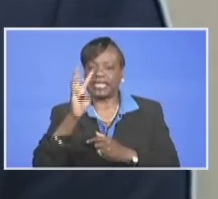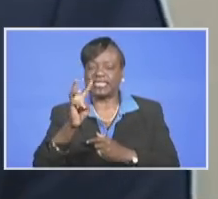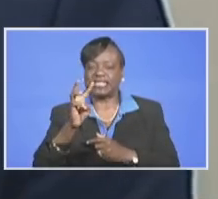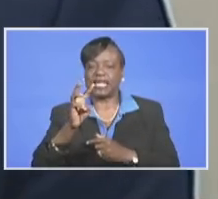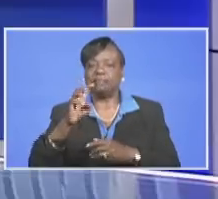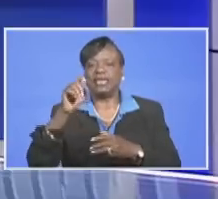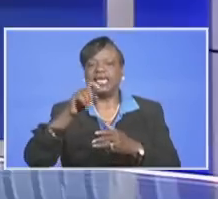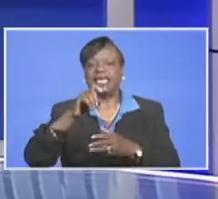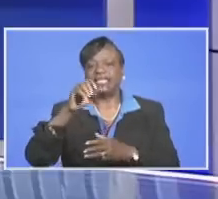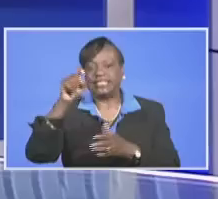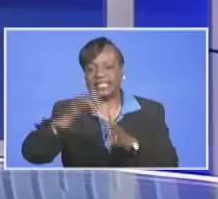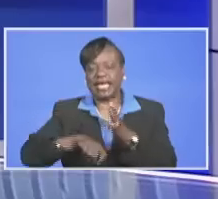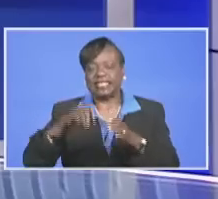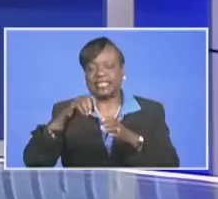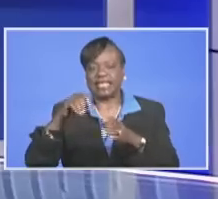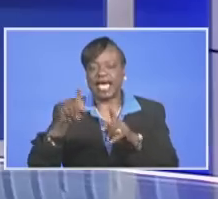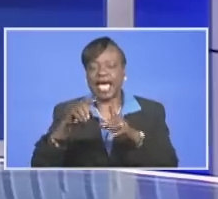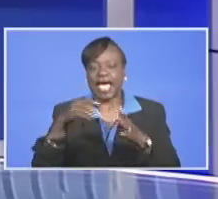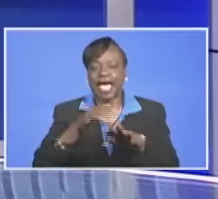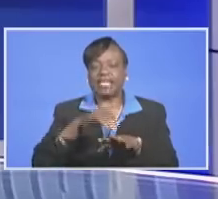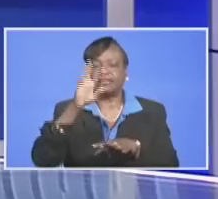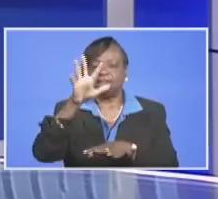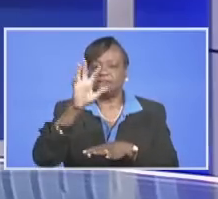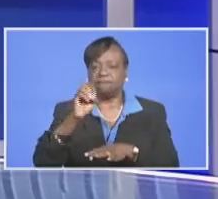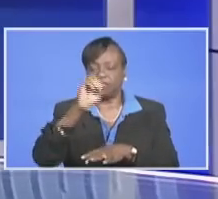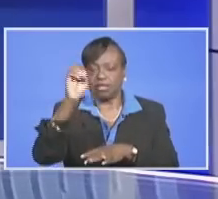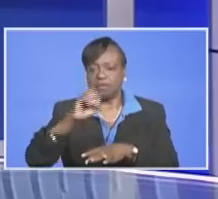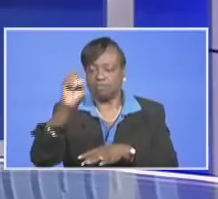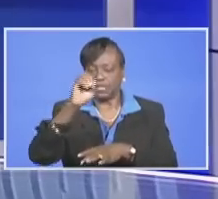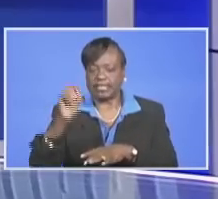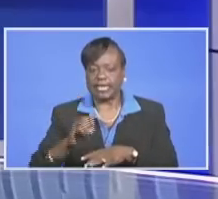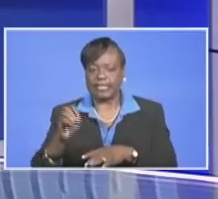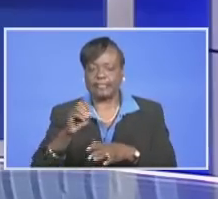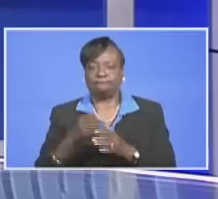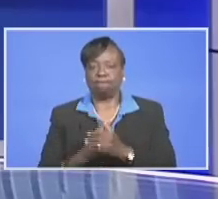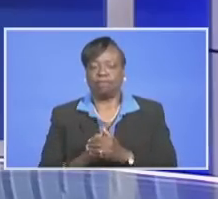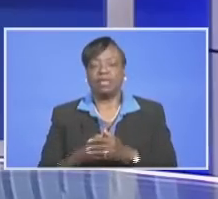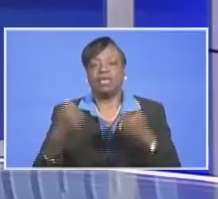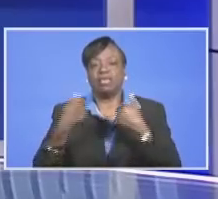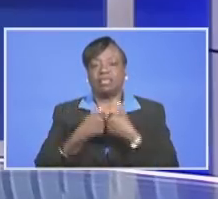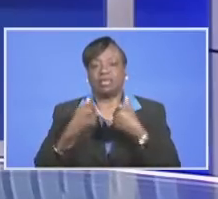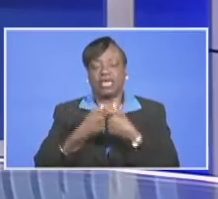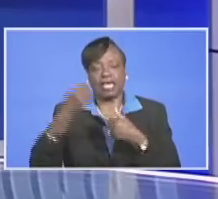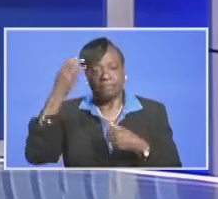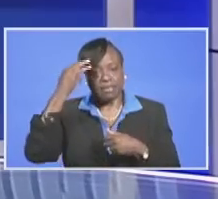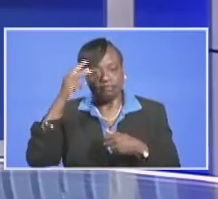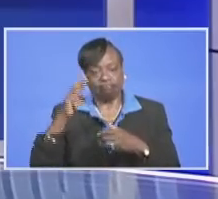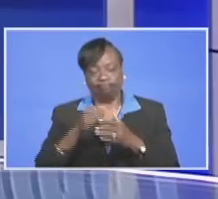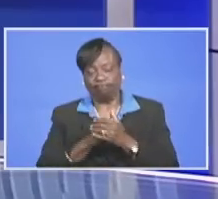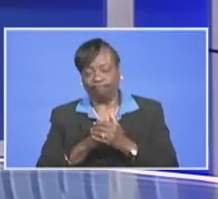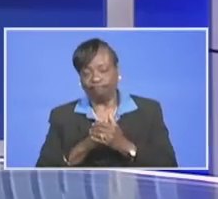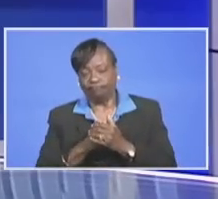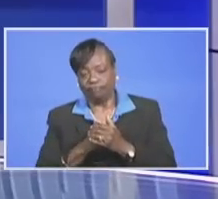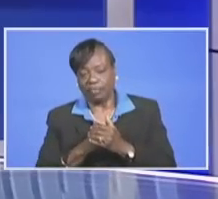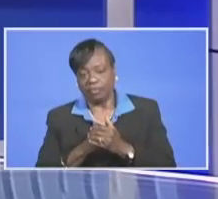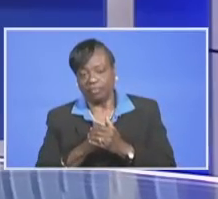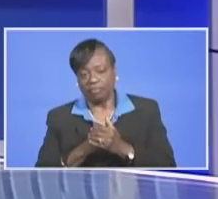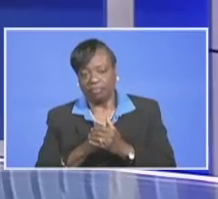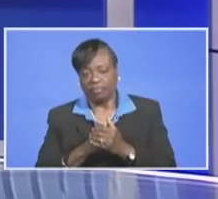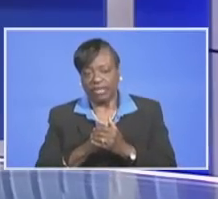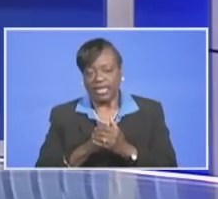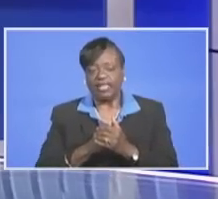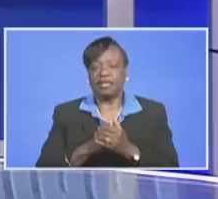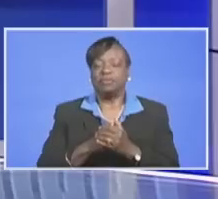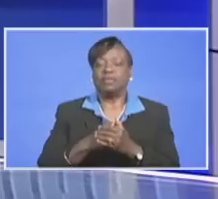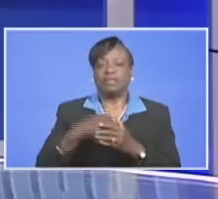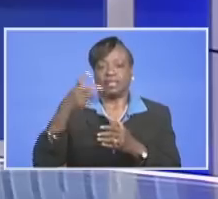50%. Well, the gaming minister also responded to recent comments which indicated his decision to reduce duties on washers and